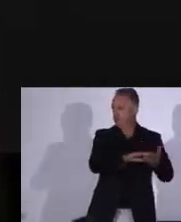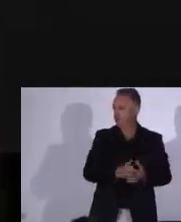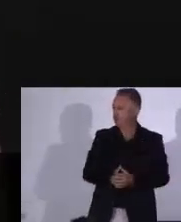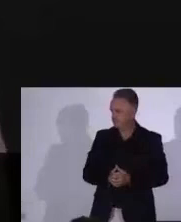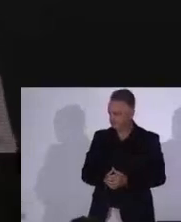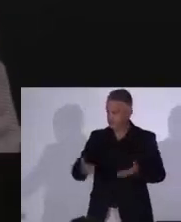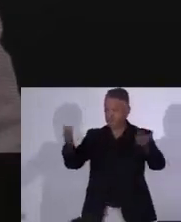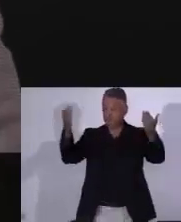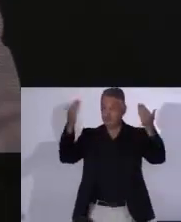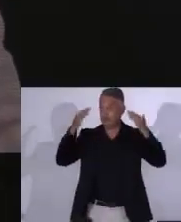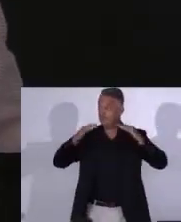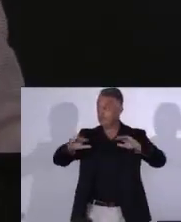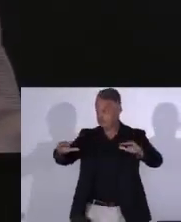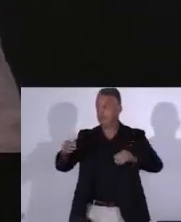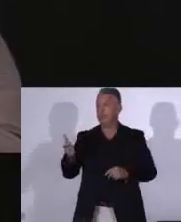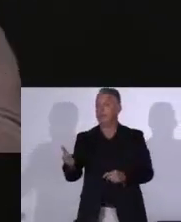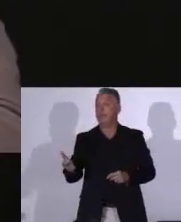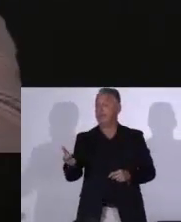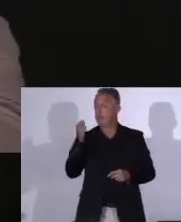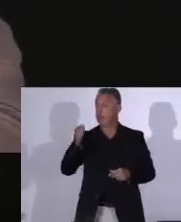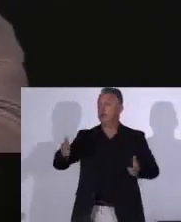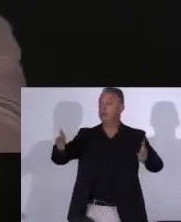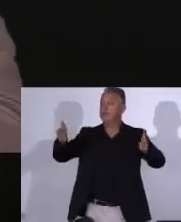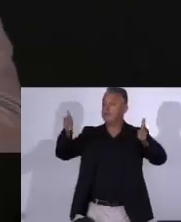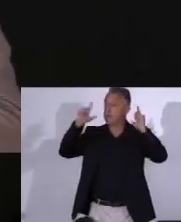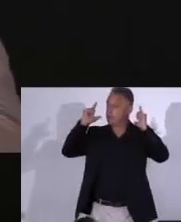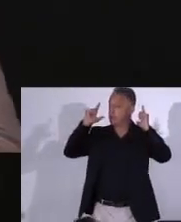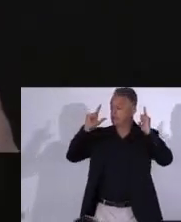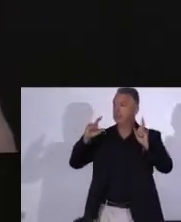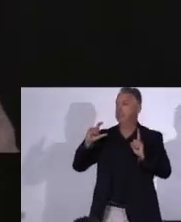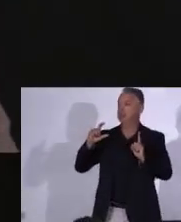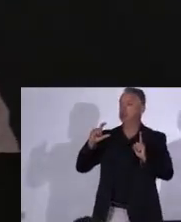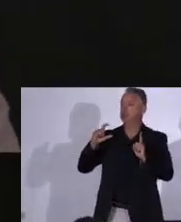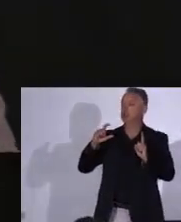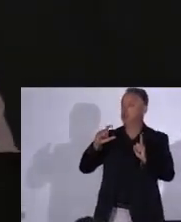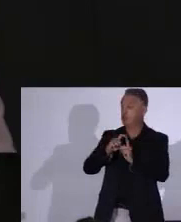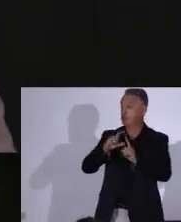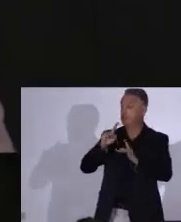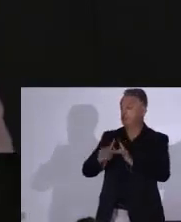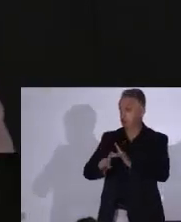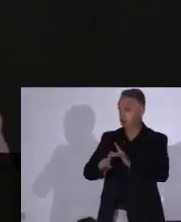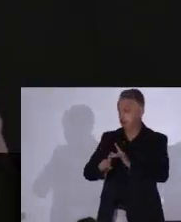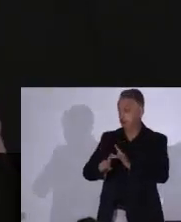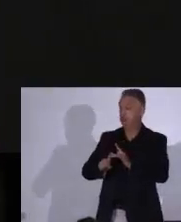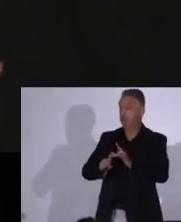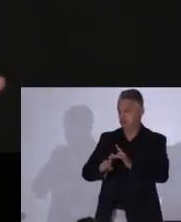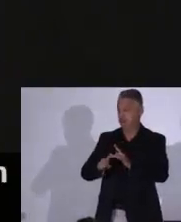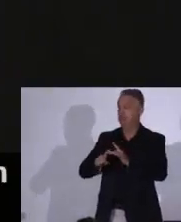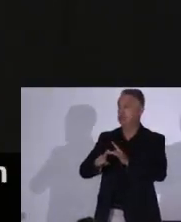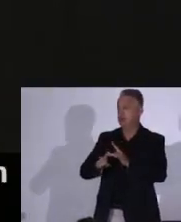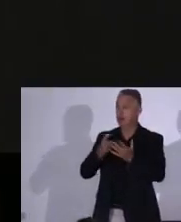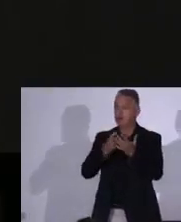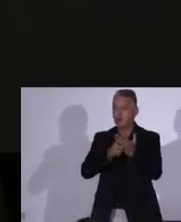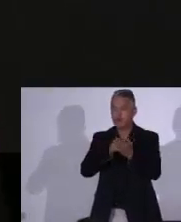With that, I'd like to invite up our manager of diversity and inclusion in participation and sector development,